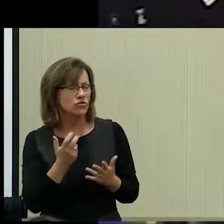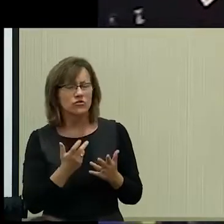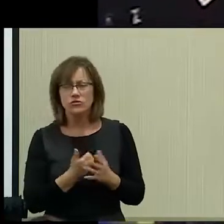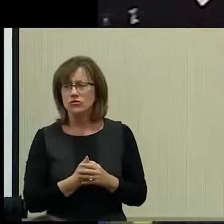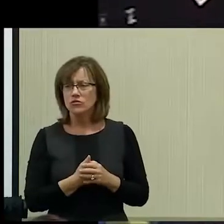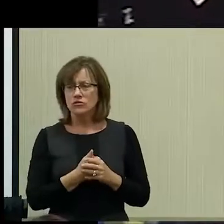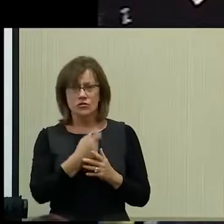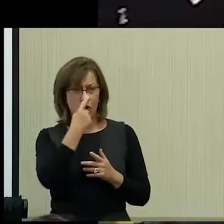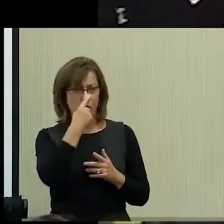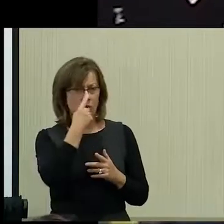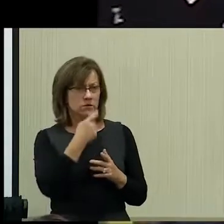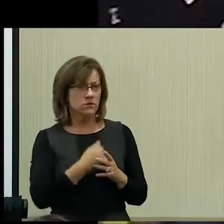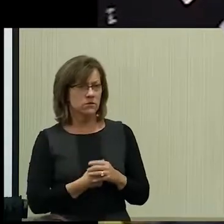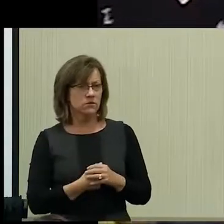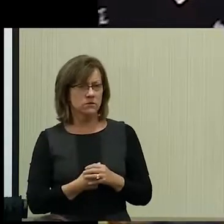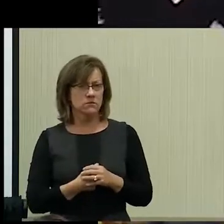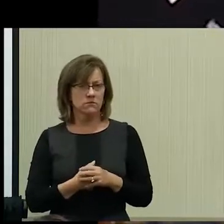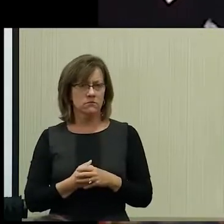orange. Okay.